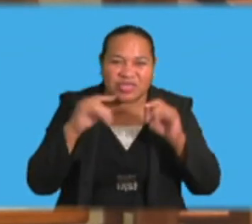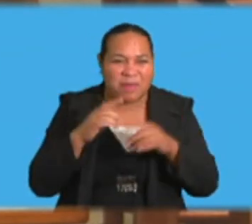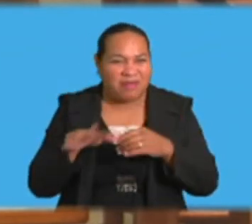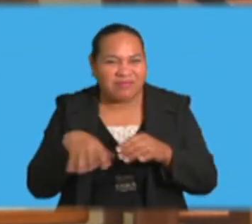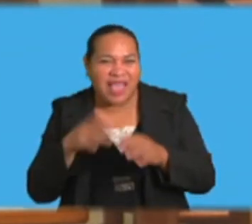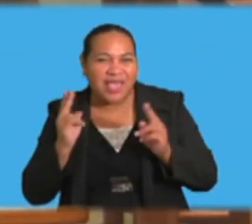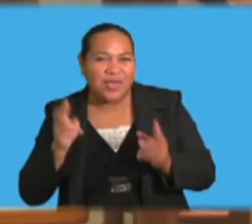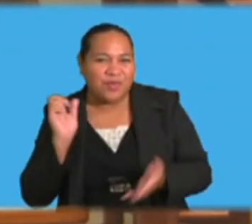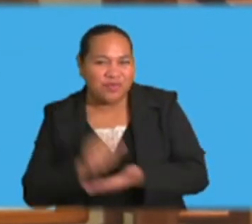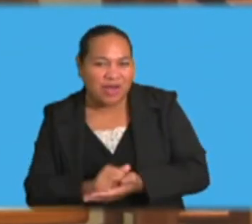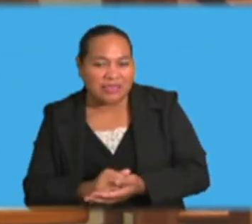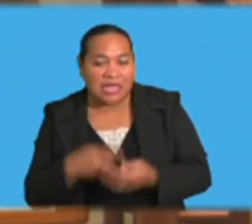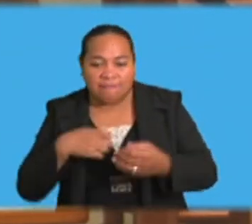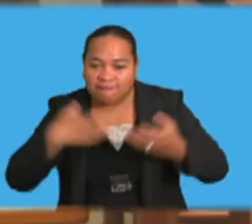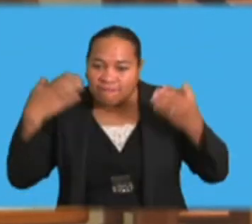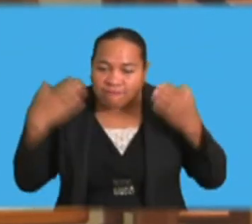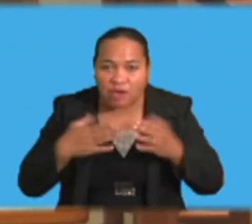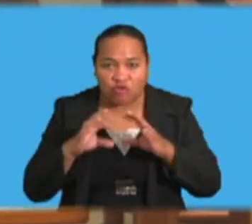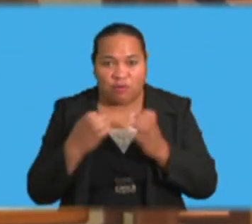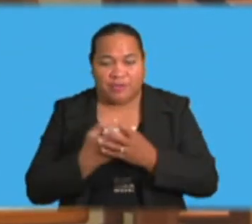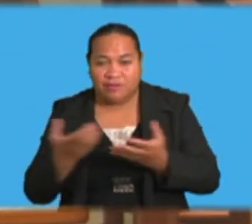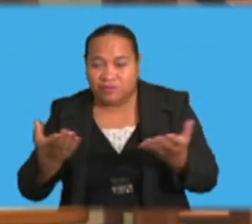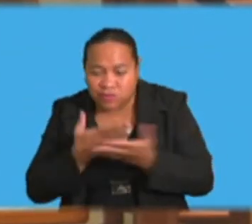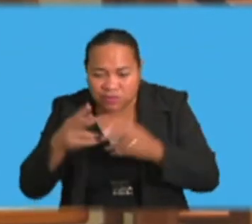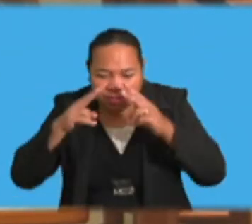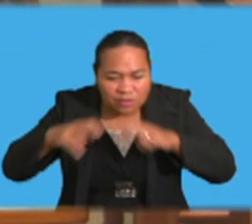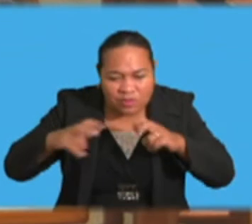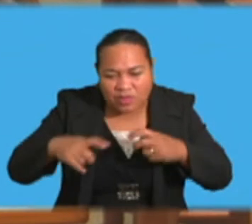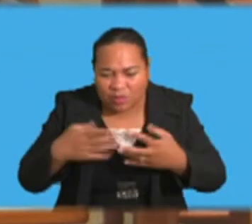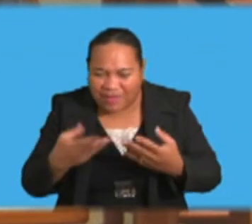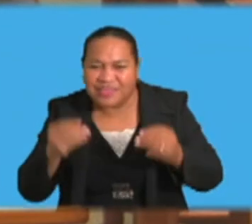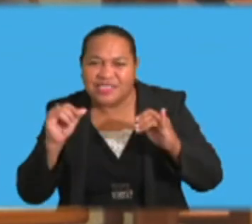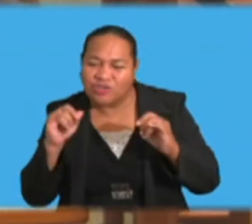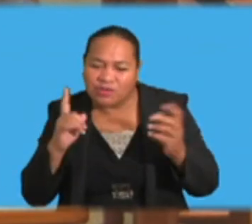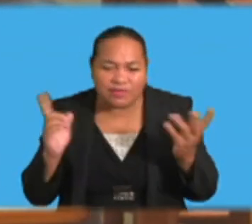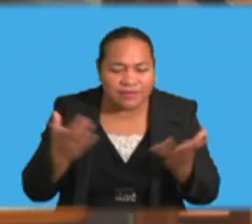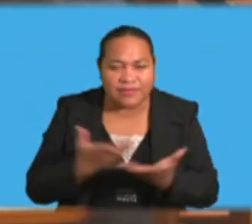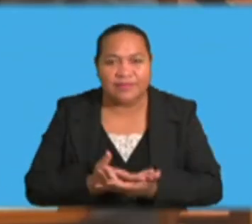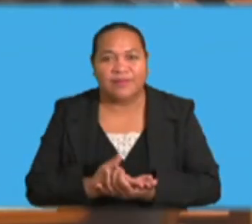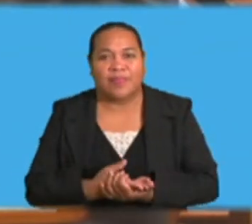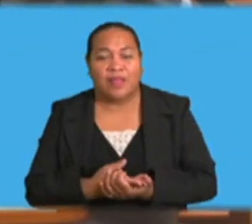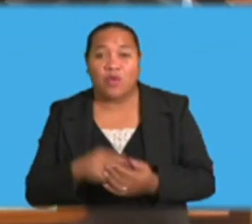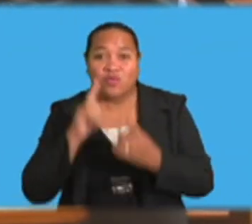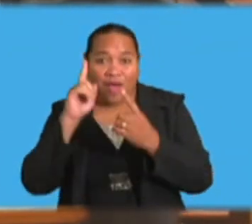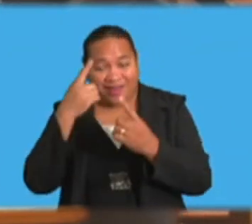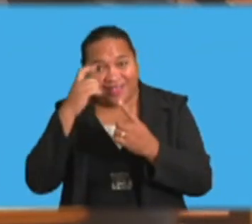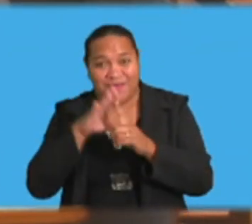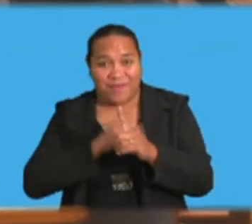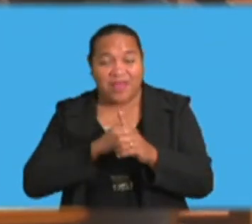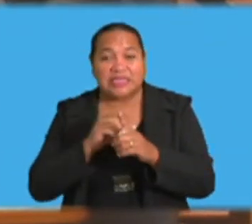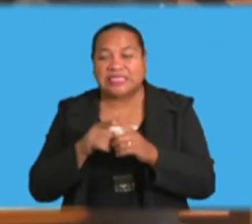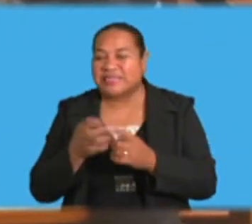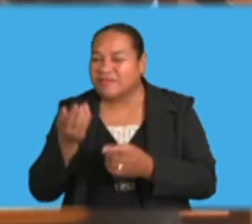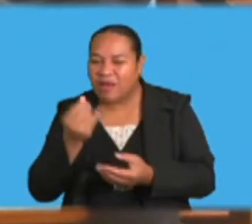and spent a significant amount of committee time exploring the relevance of these issues. One concern that was raised by